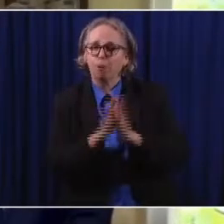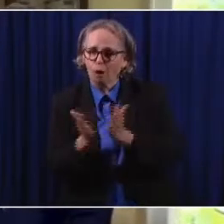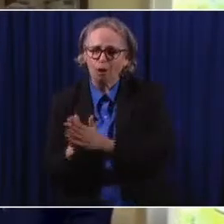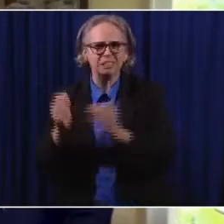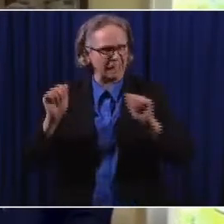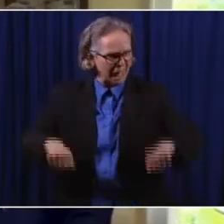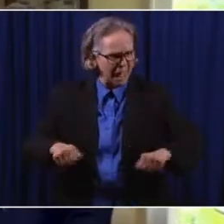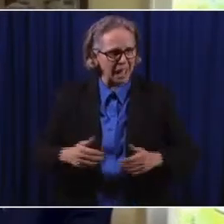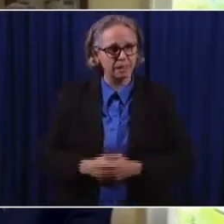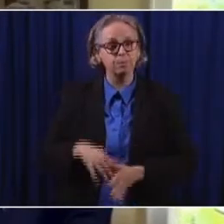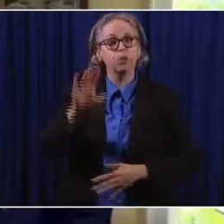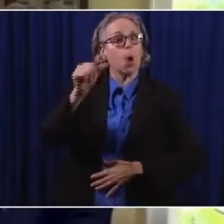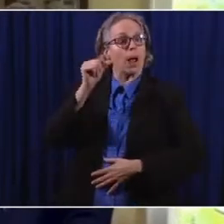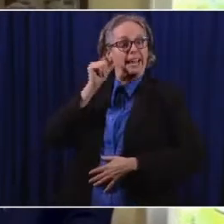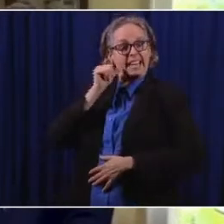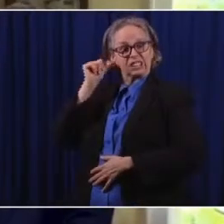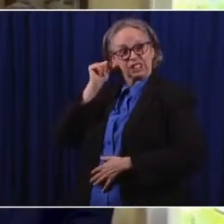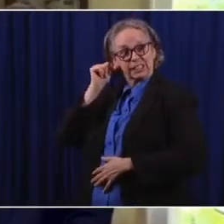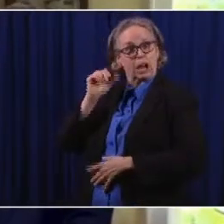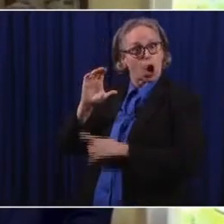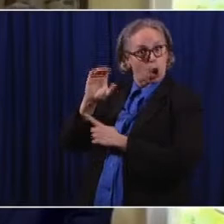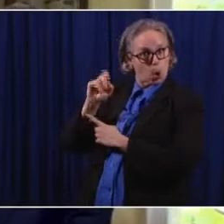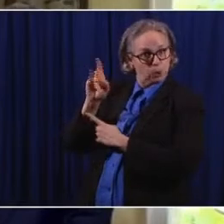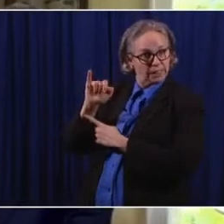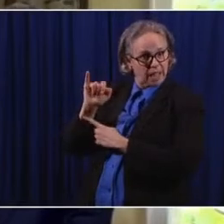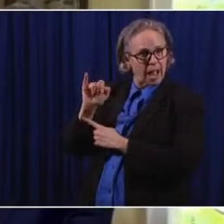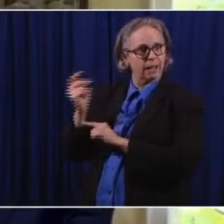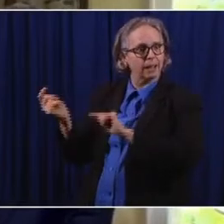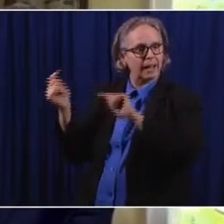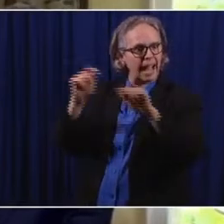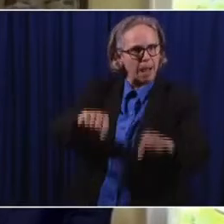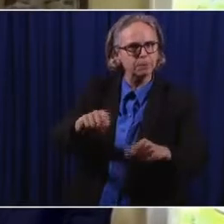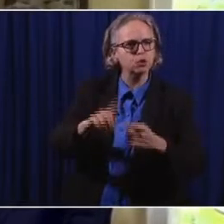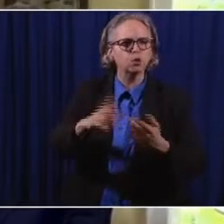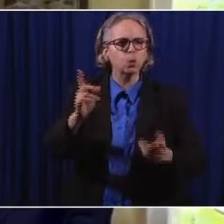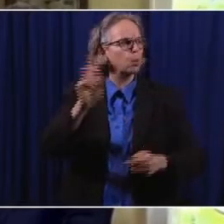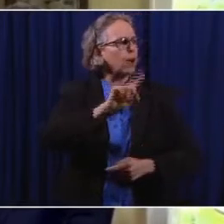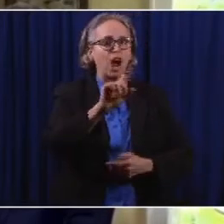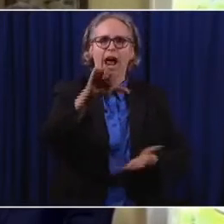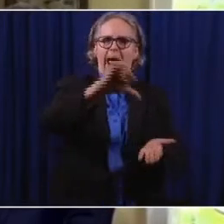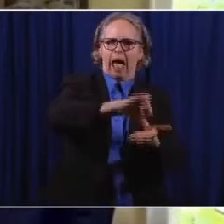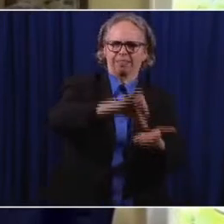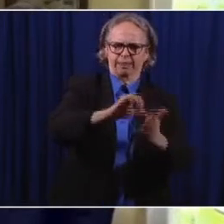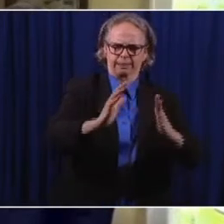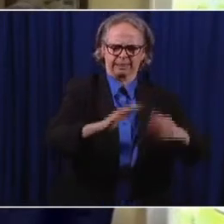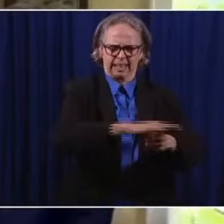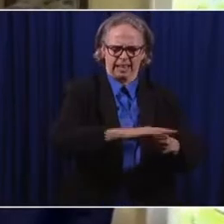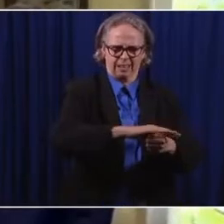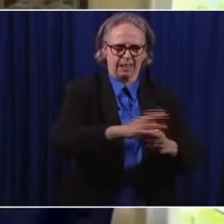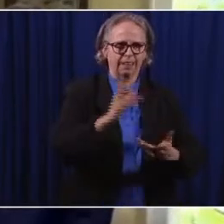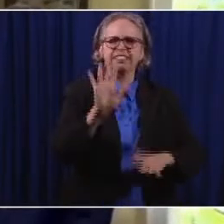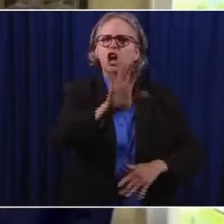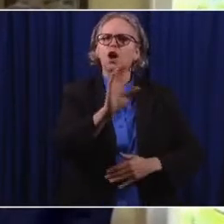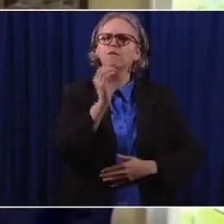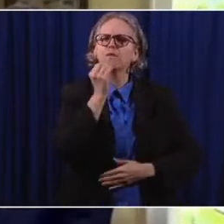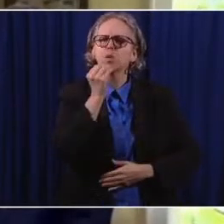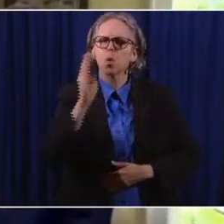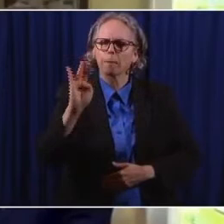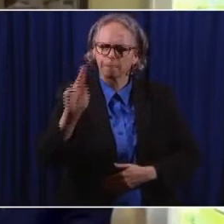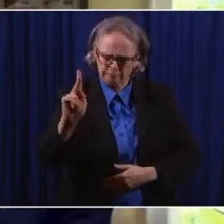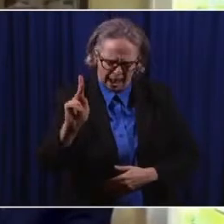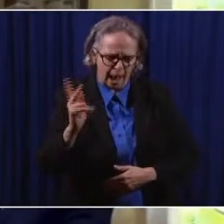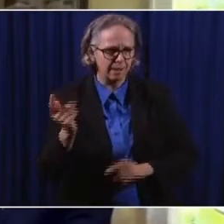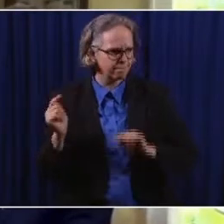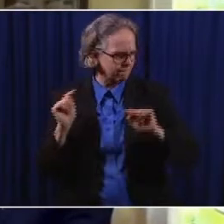in Athens, Ohio, and it was the local food bank that was sponsoring a food giveaway. And so